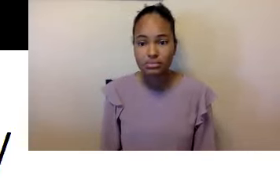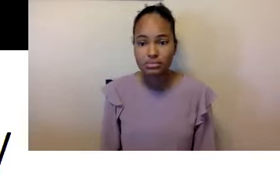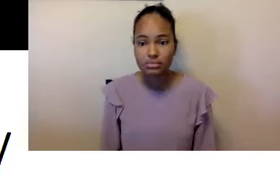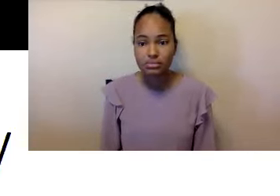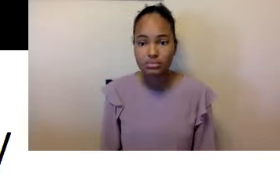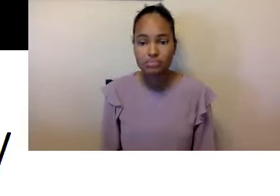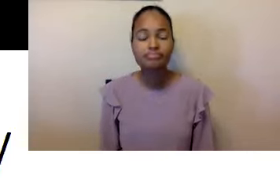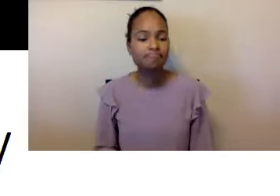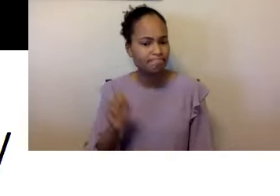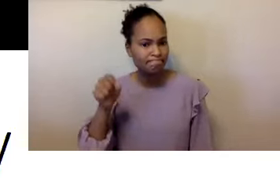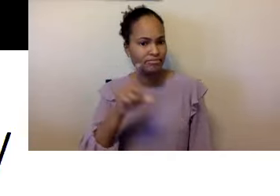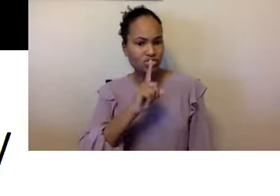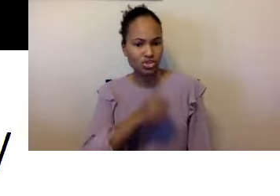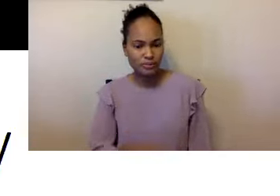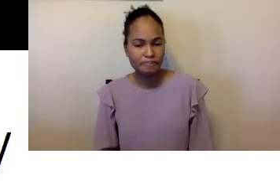Yes,